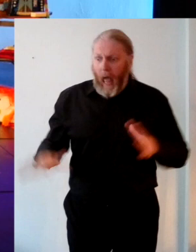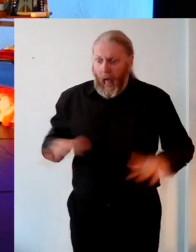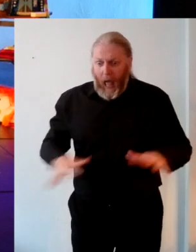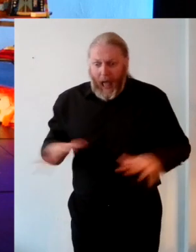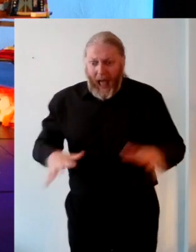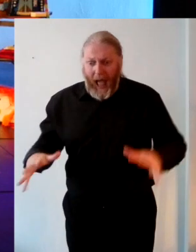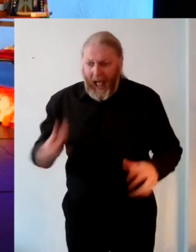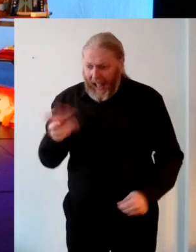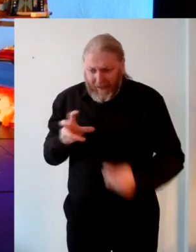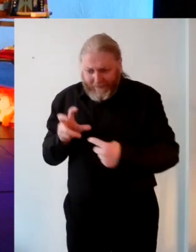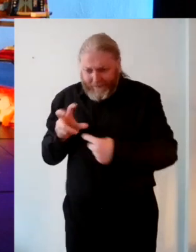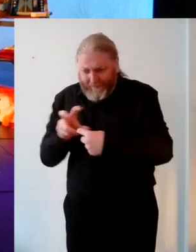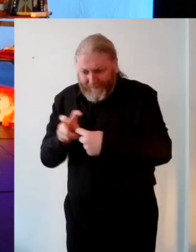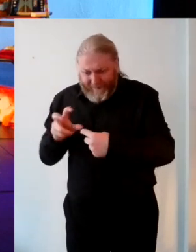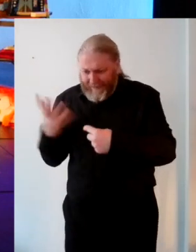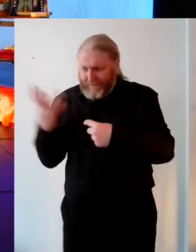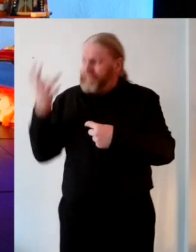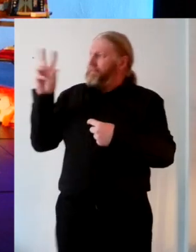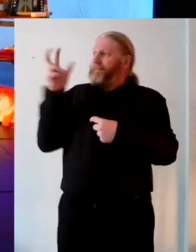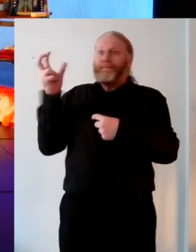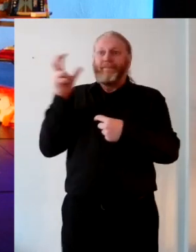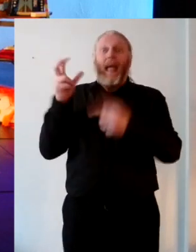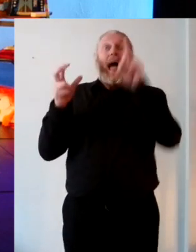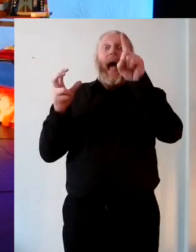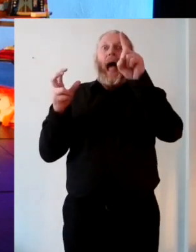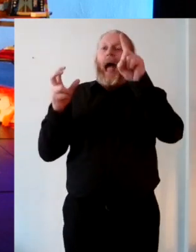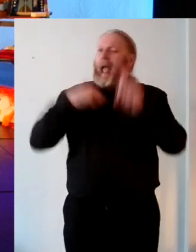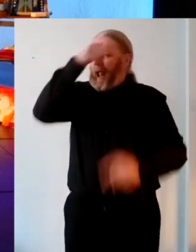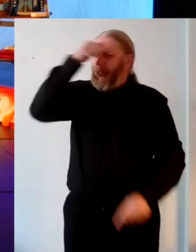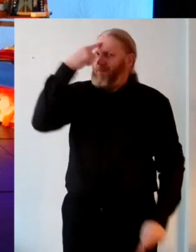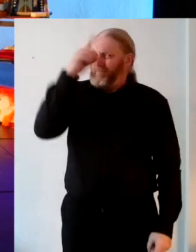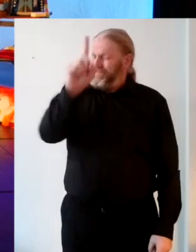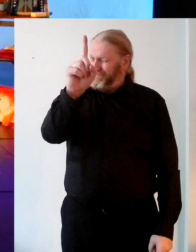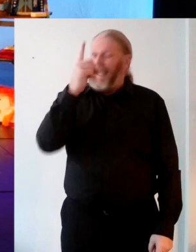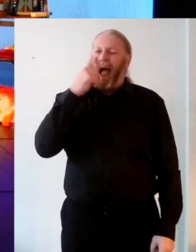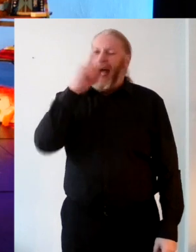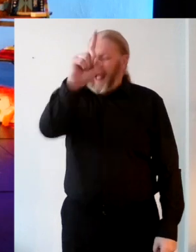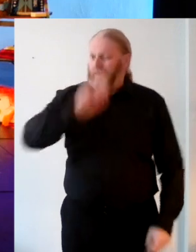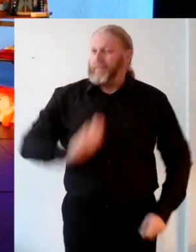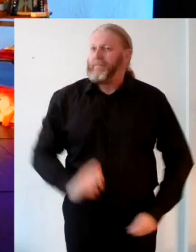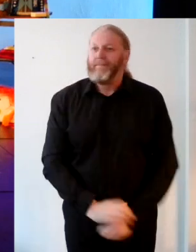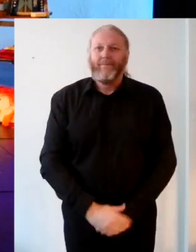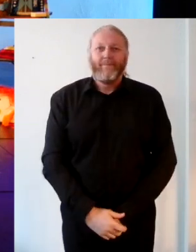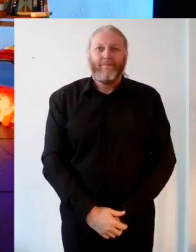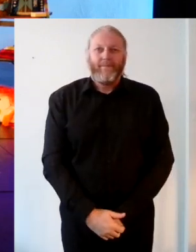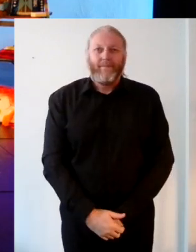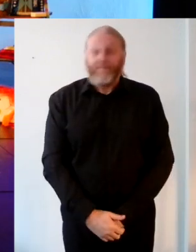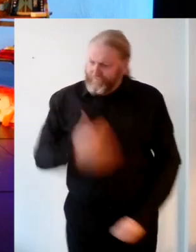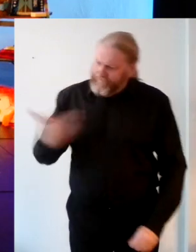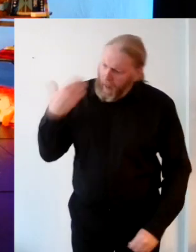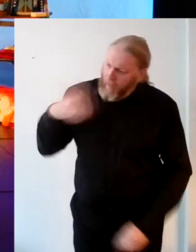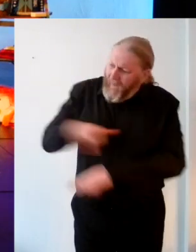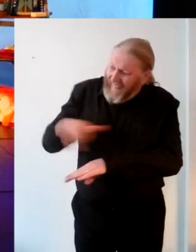I can't get it out. Right. Clever, you see. Aha! Right. Come on,